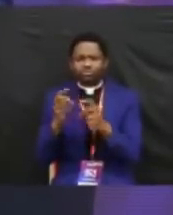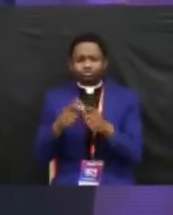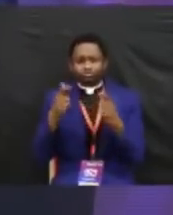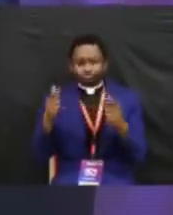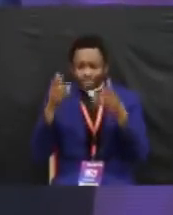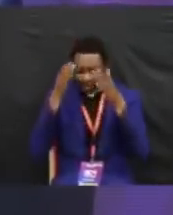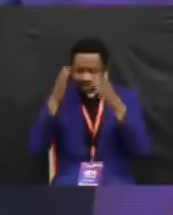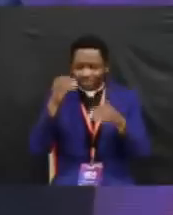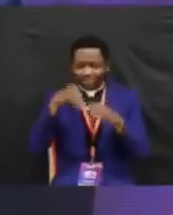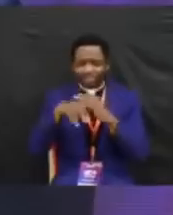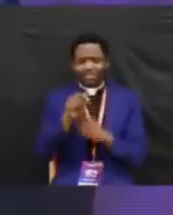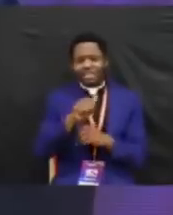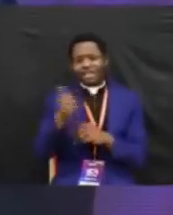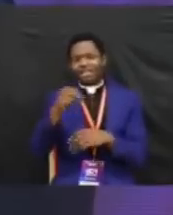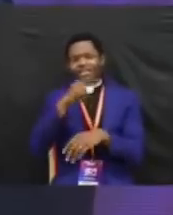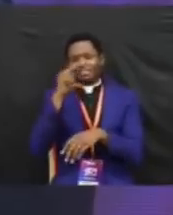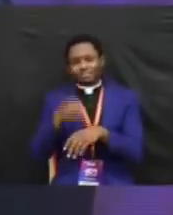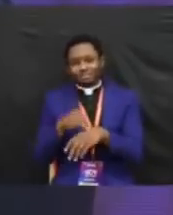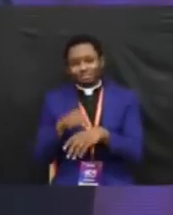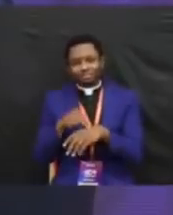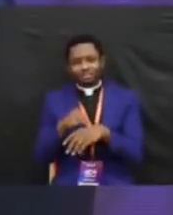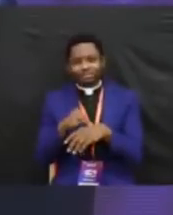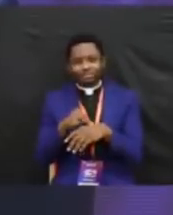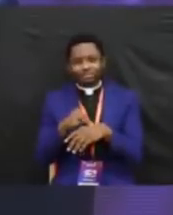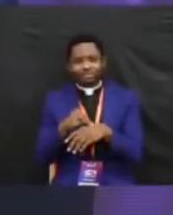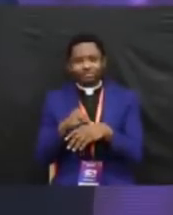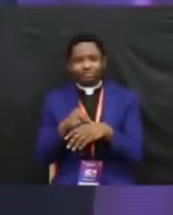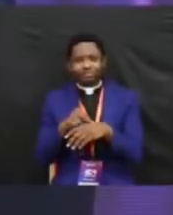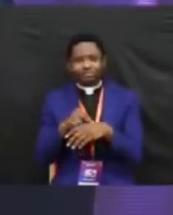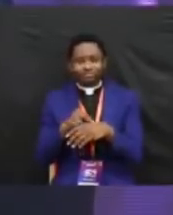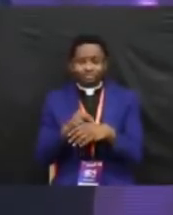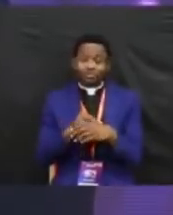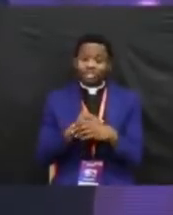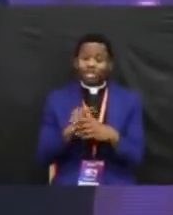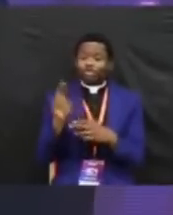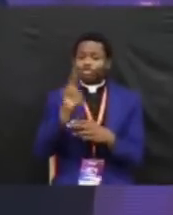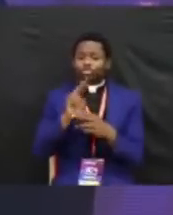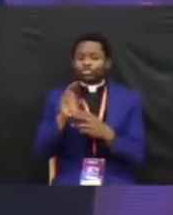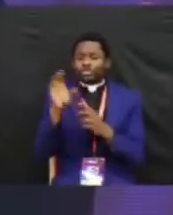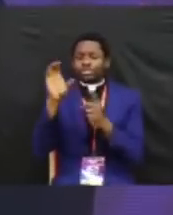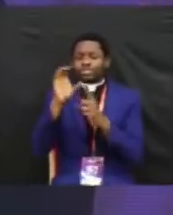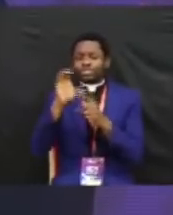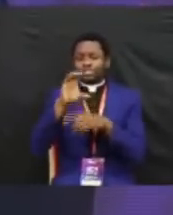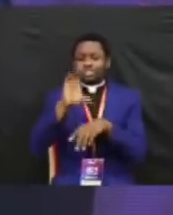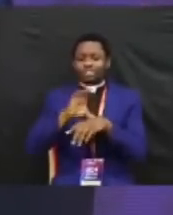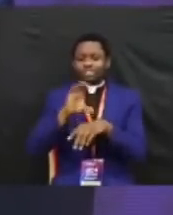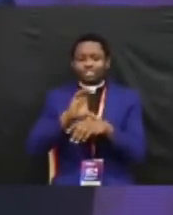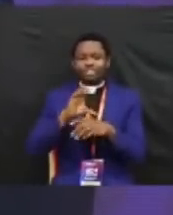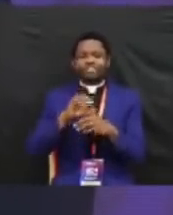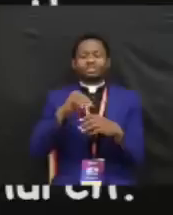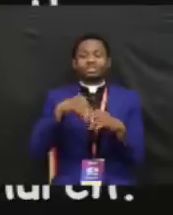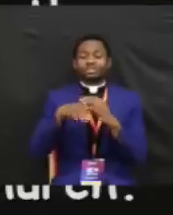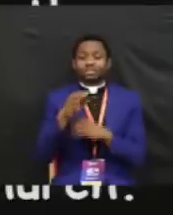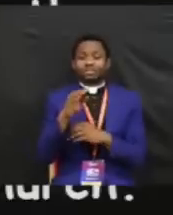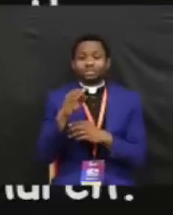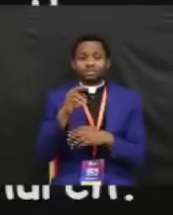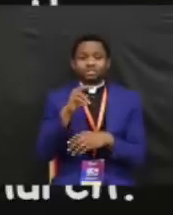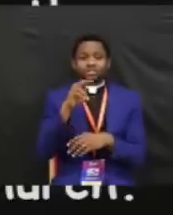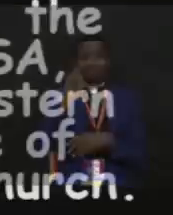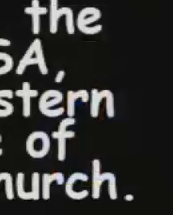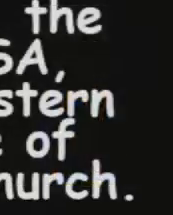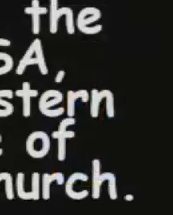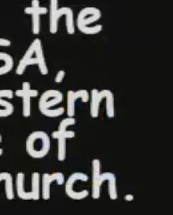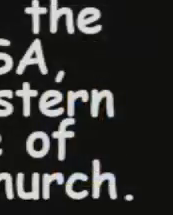many external nations also using the city church approach. The church in the Netherlands, USA,